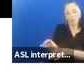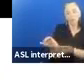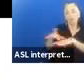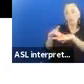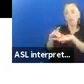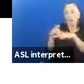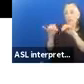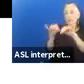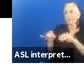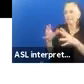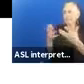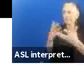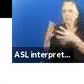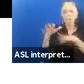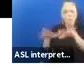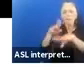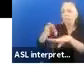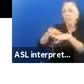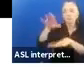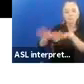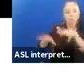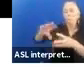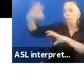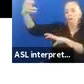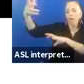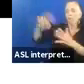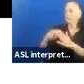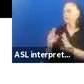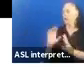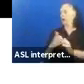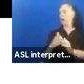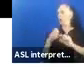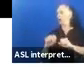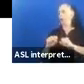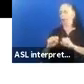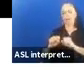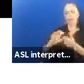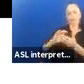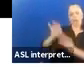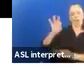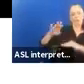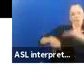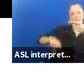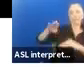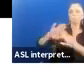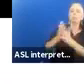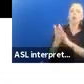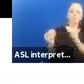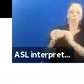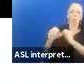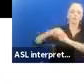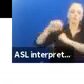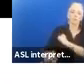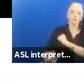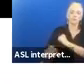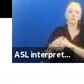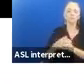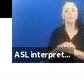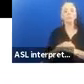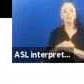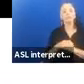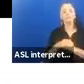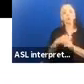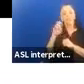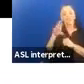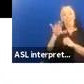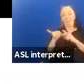seek balance in more extreme and amplified ways. And an economy that's not responding to ecological